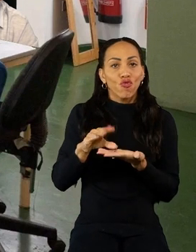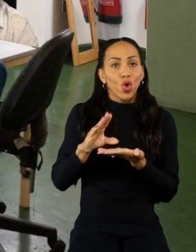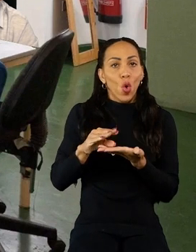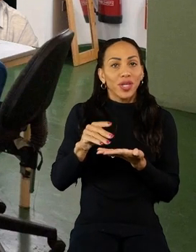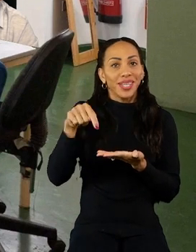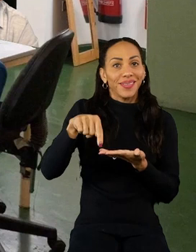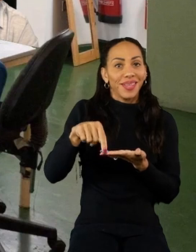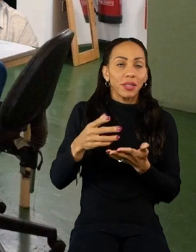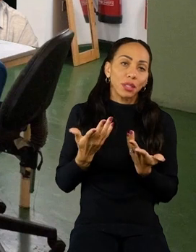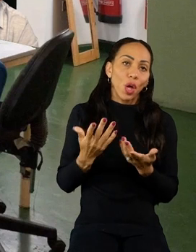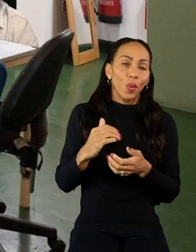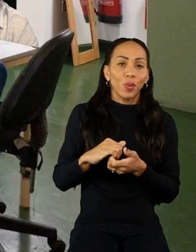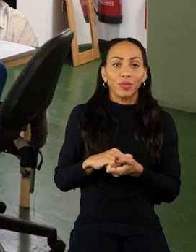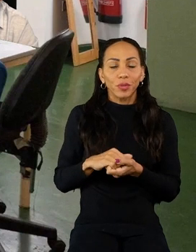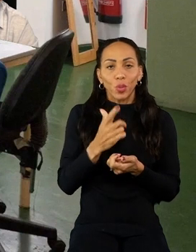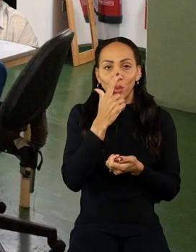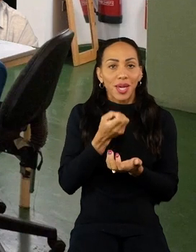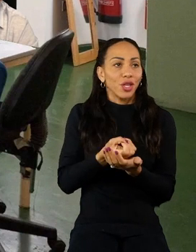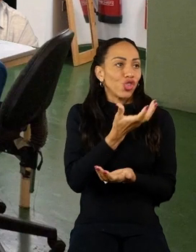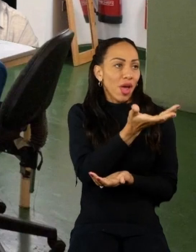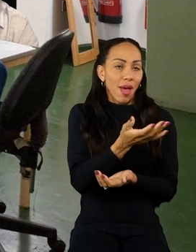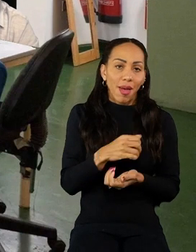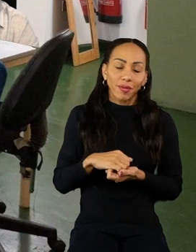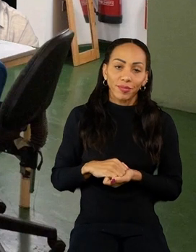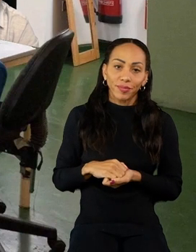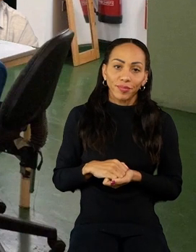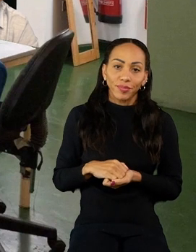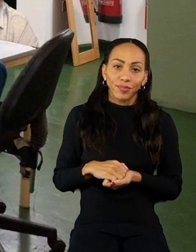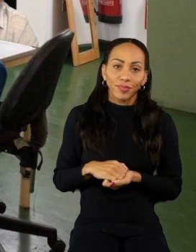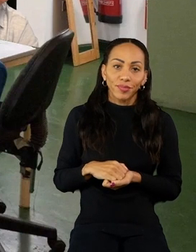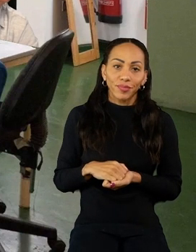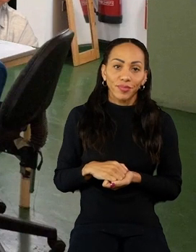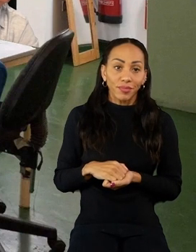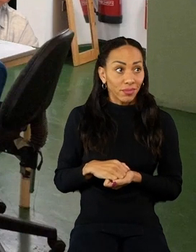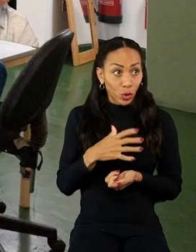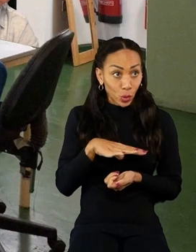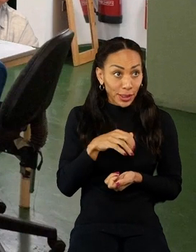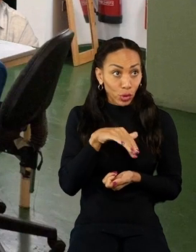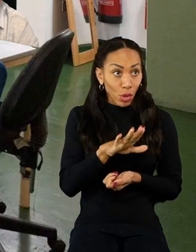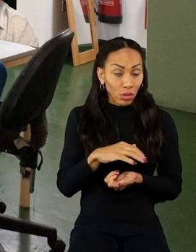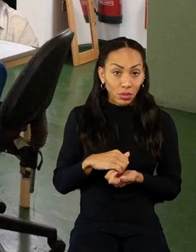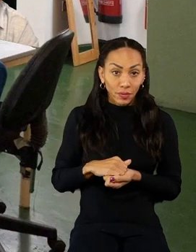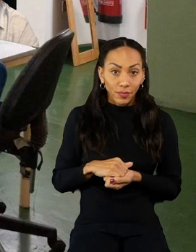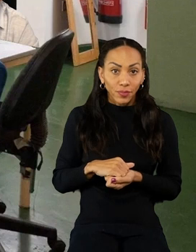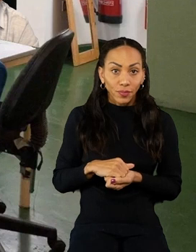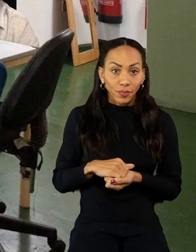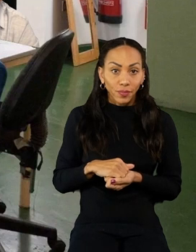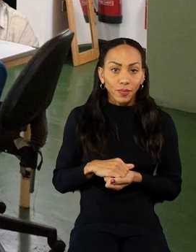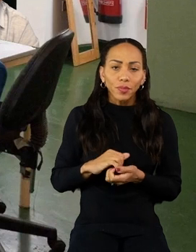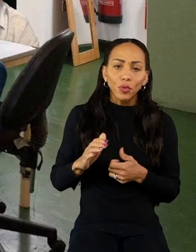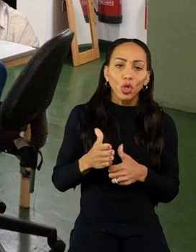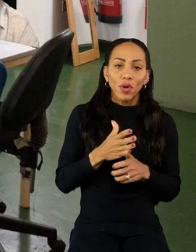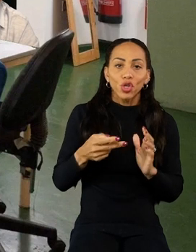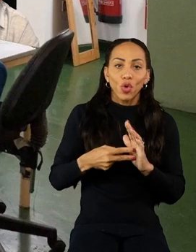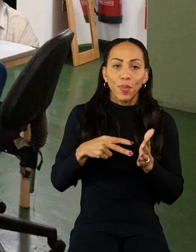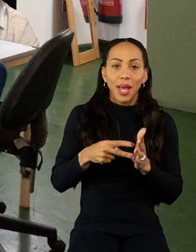you want to feed into discussion, or you guys can go. We're recording this whole session, so we can share that